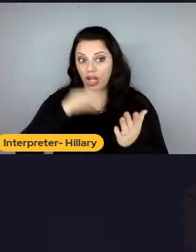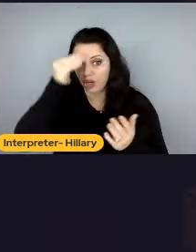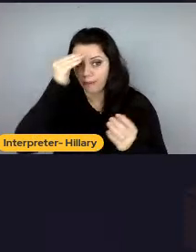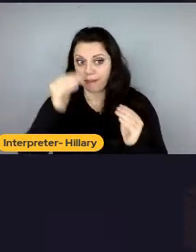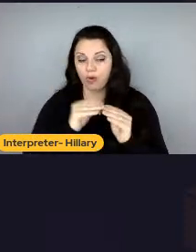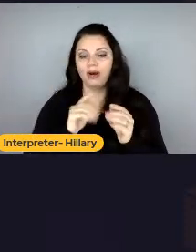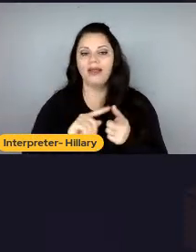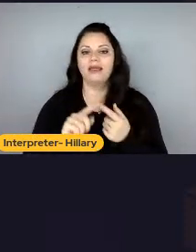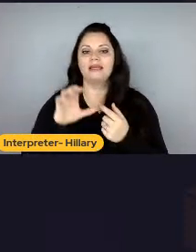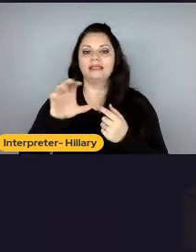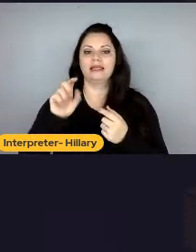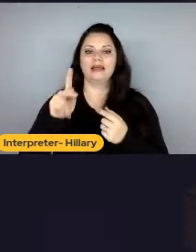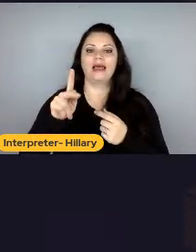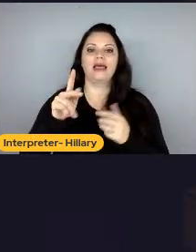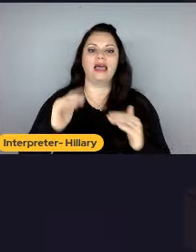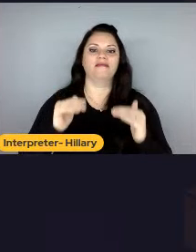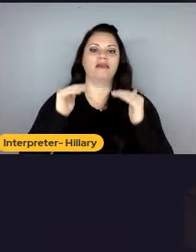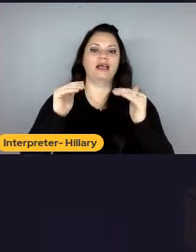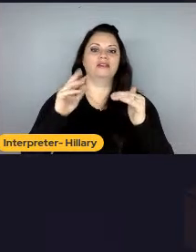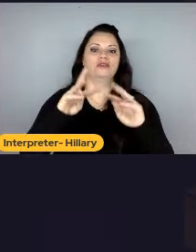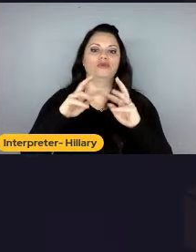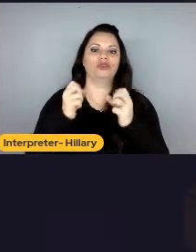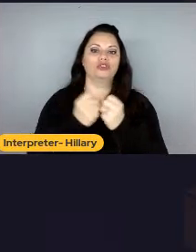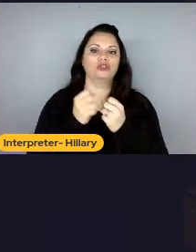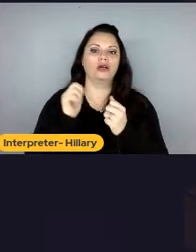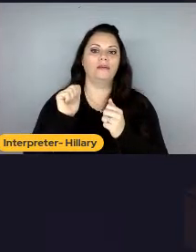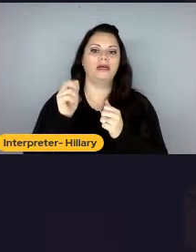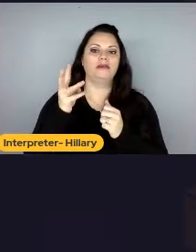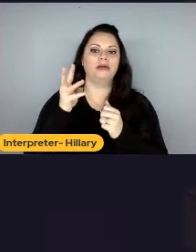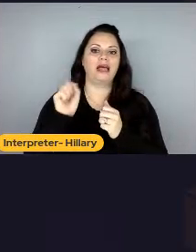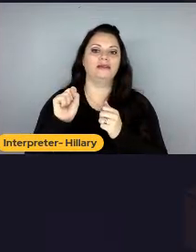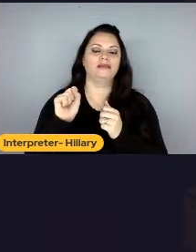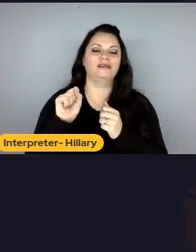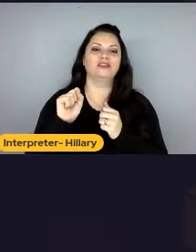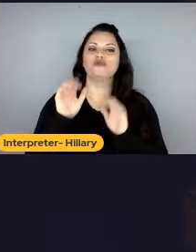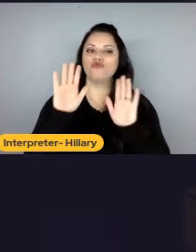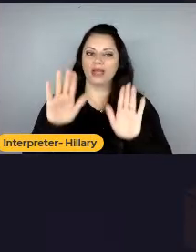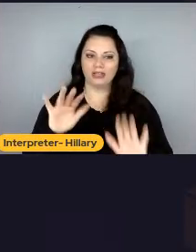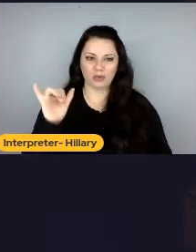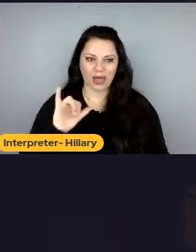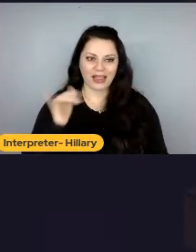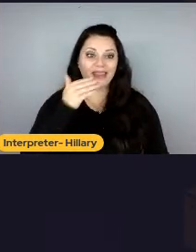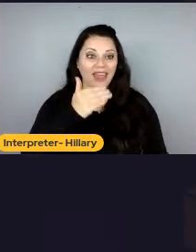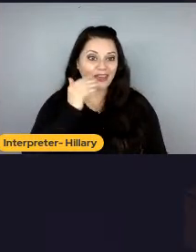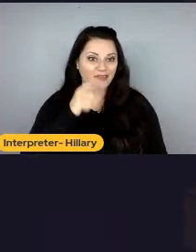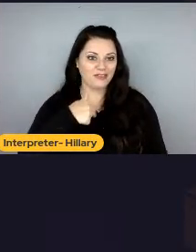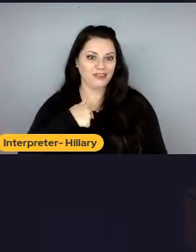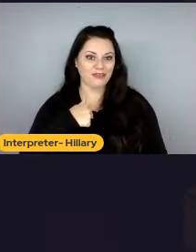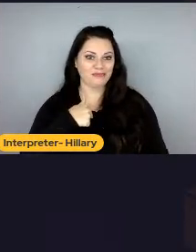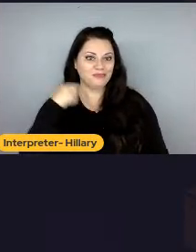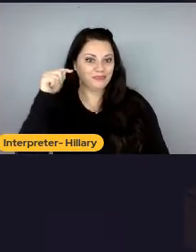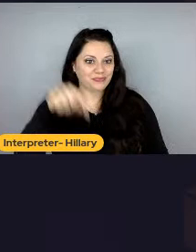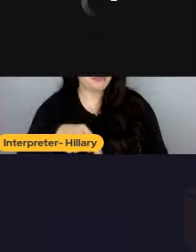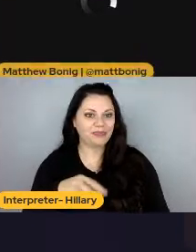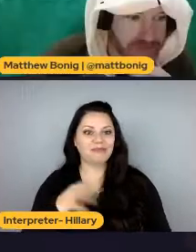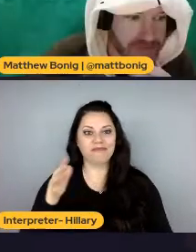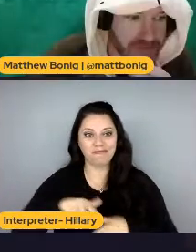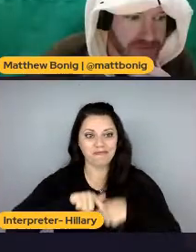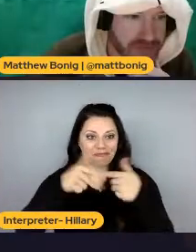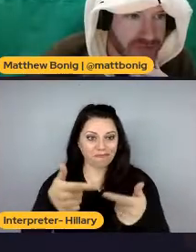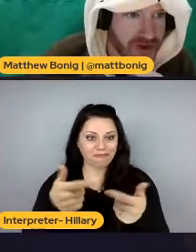Advanced workshop.aws is great as well. Thank you for having me, and over to you.